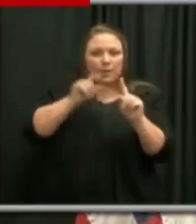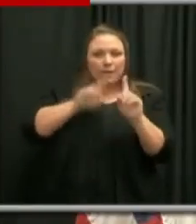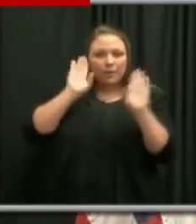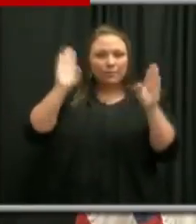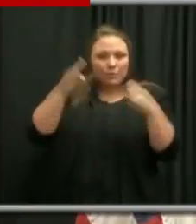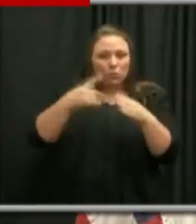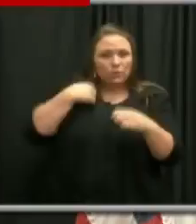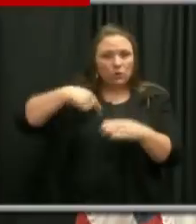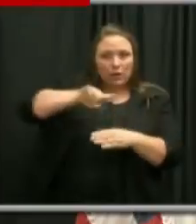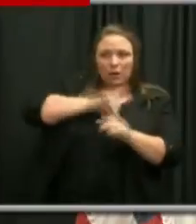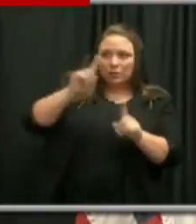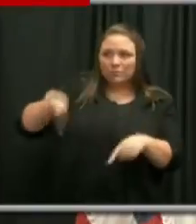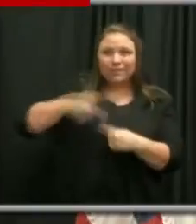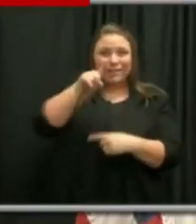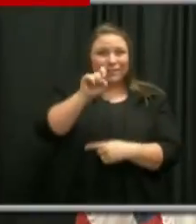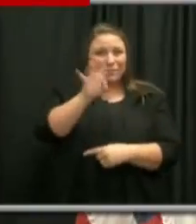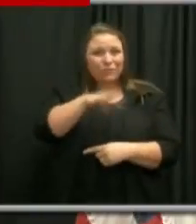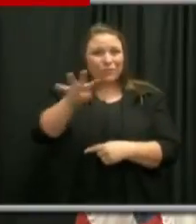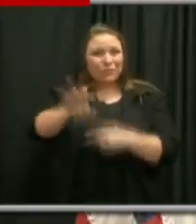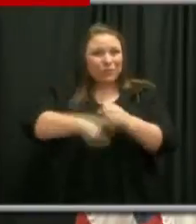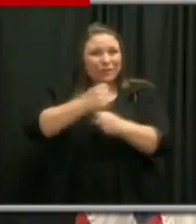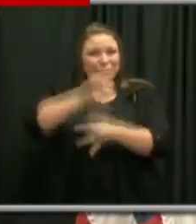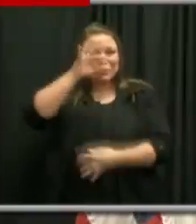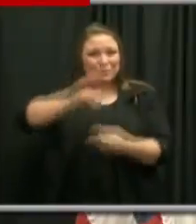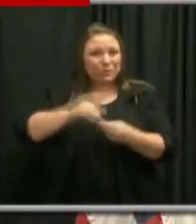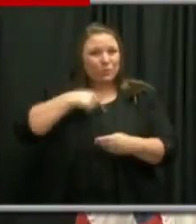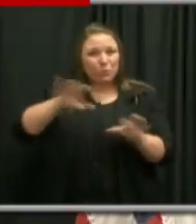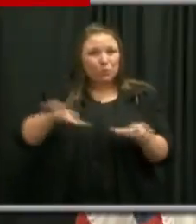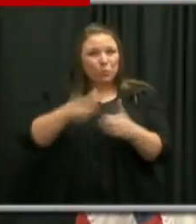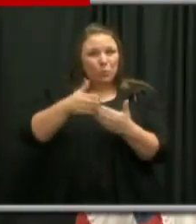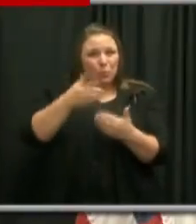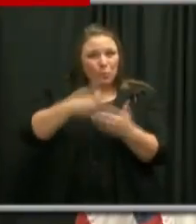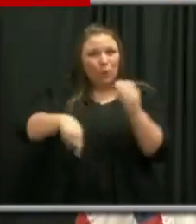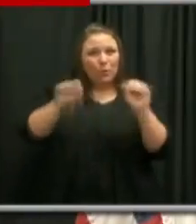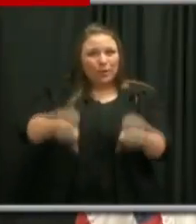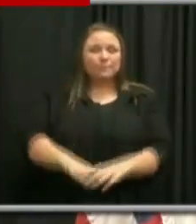for 144 years, so we're just doing what we always do. Thank you.